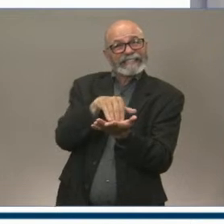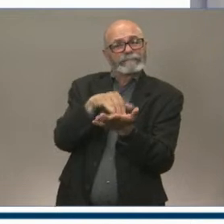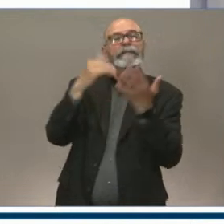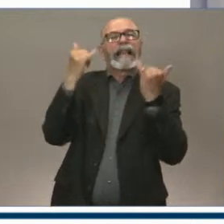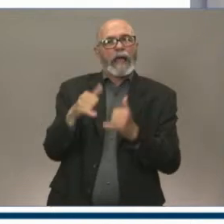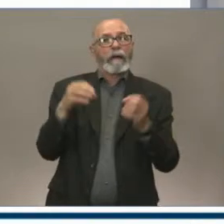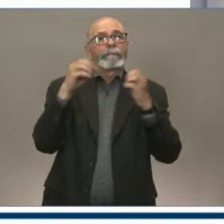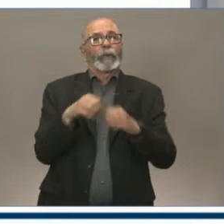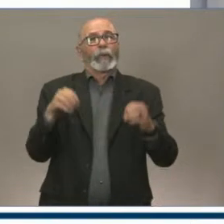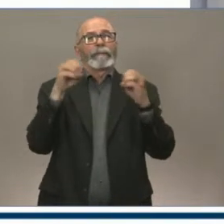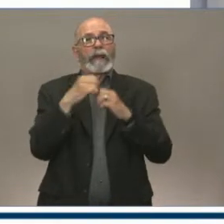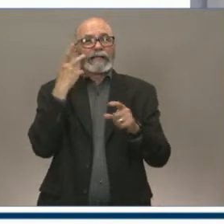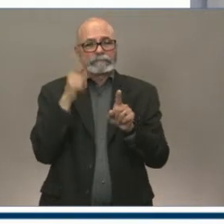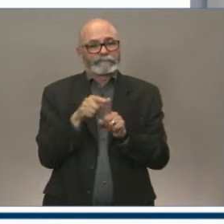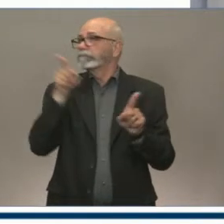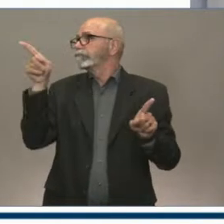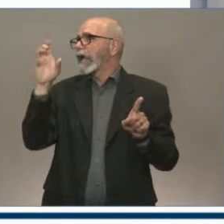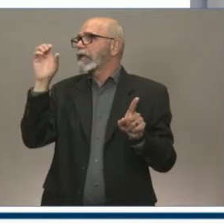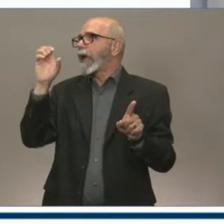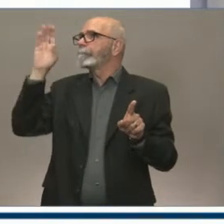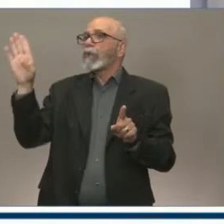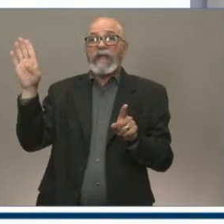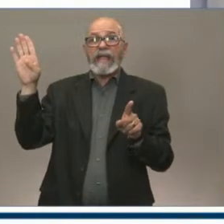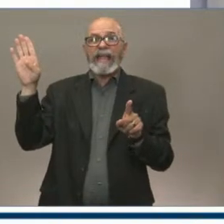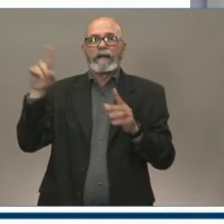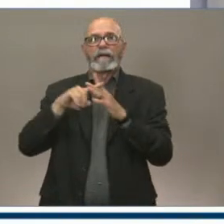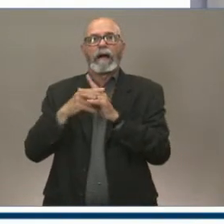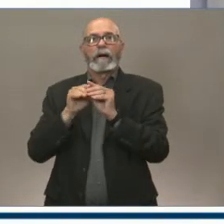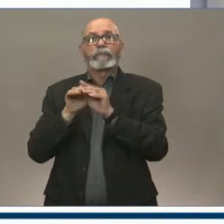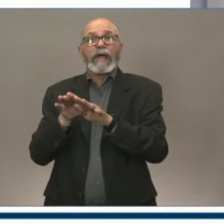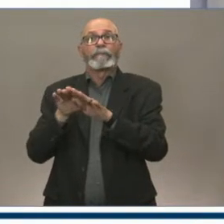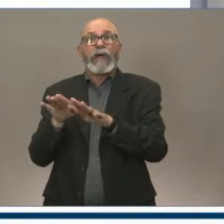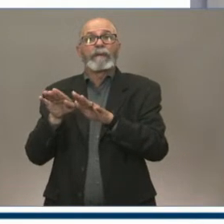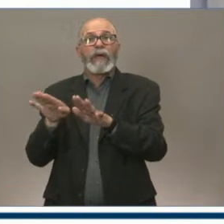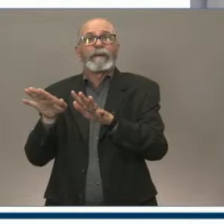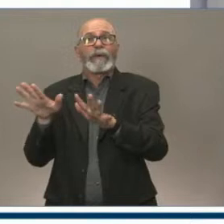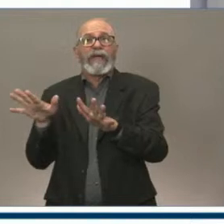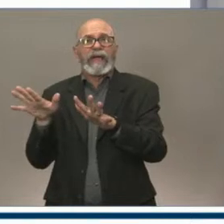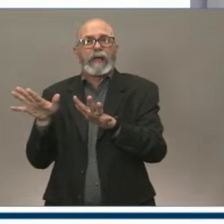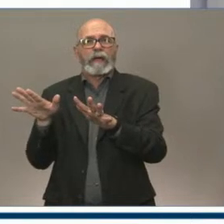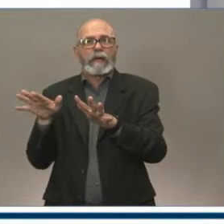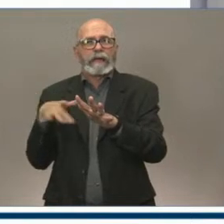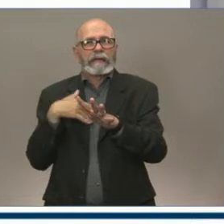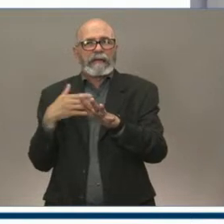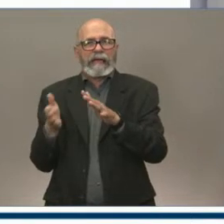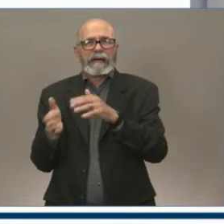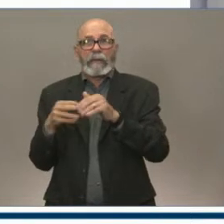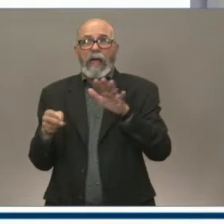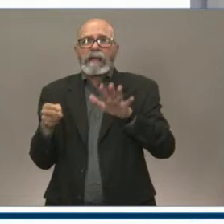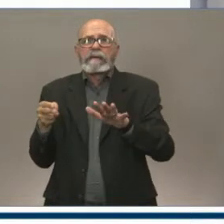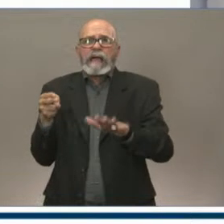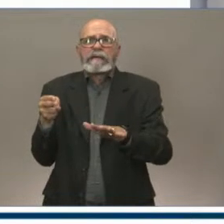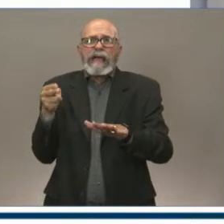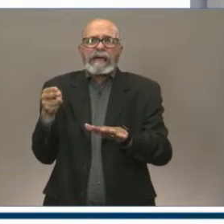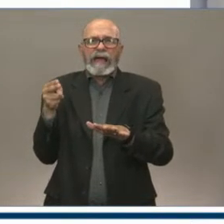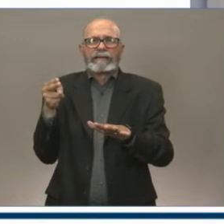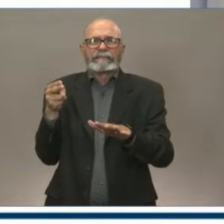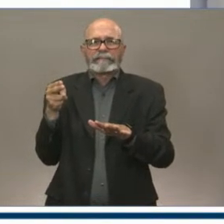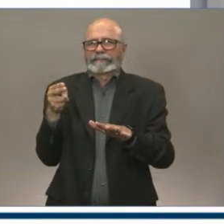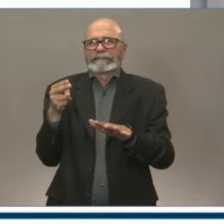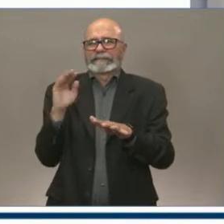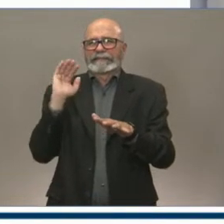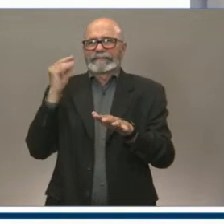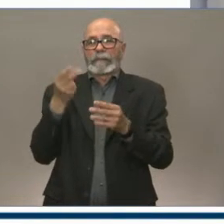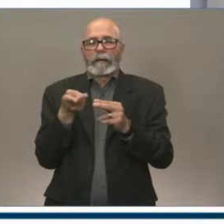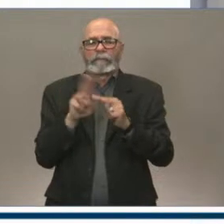Breton Regional Municipality. The case numbers aren't nearly as high, but we're starting to see a steady climb, and we're